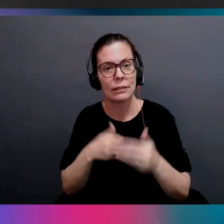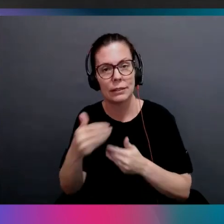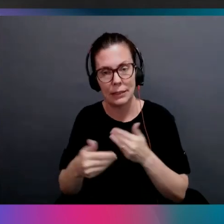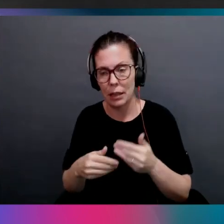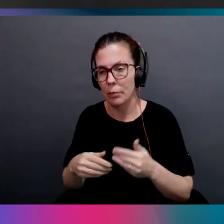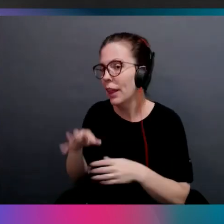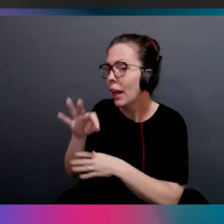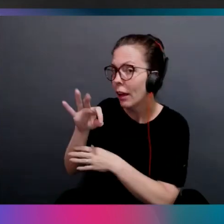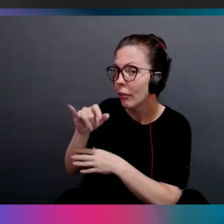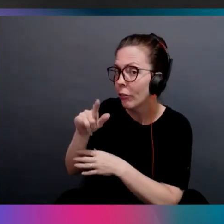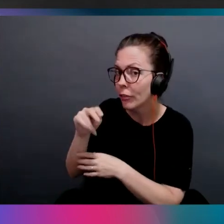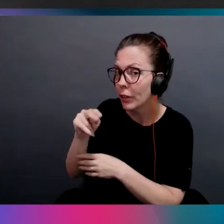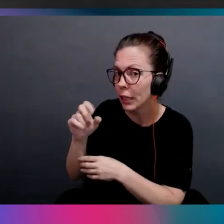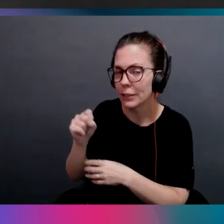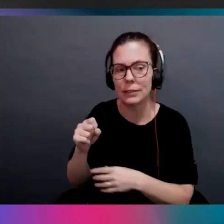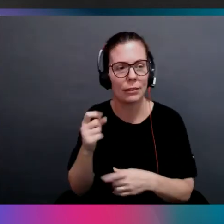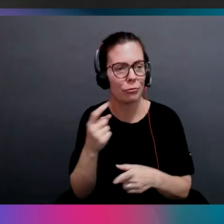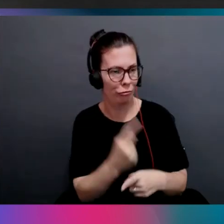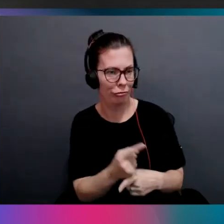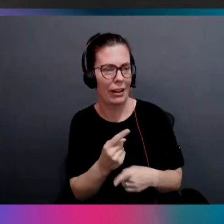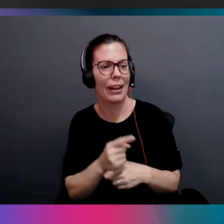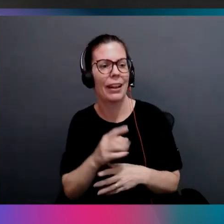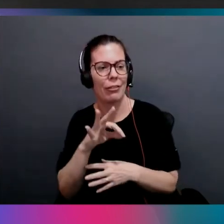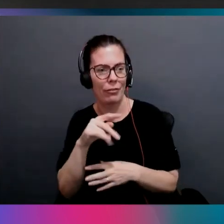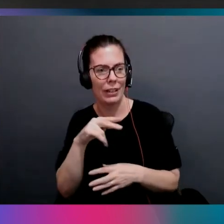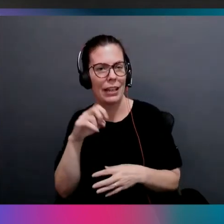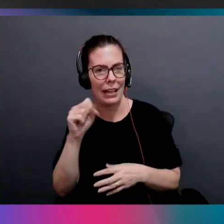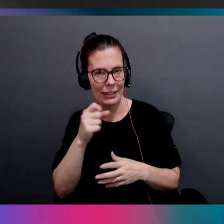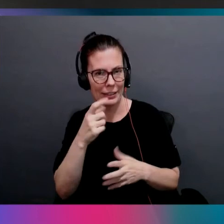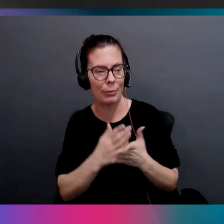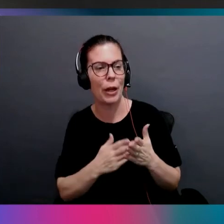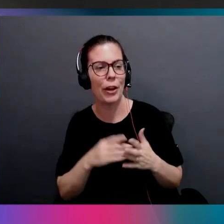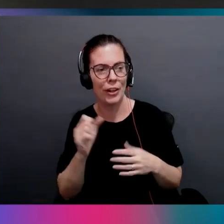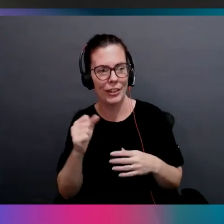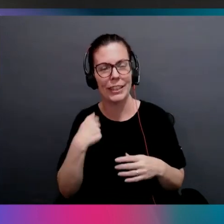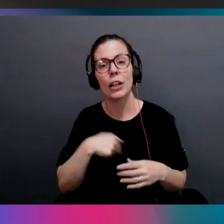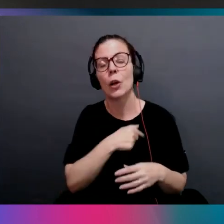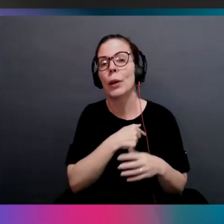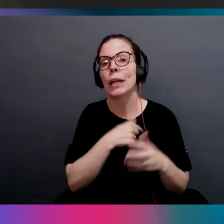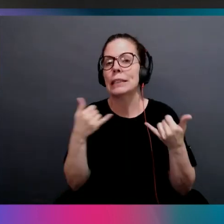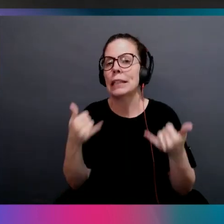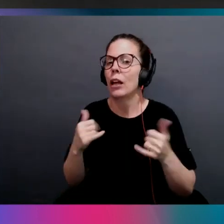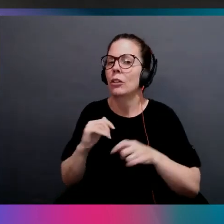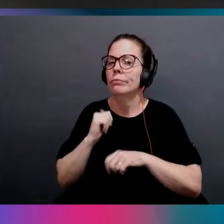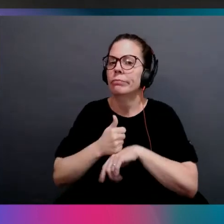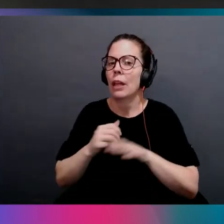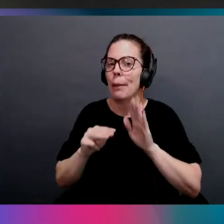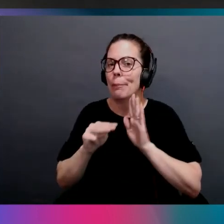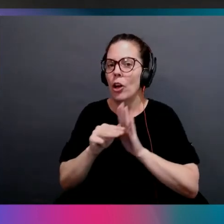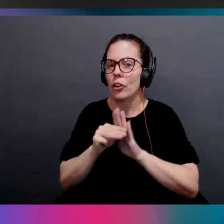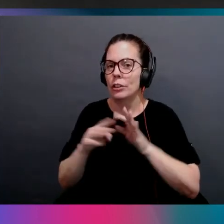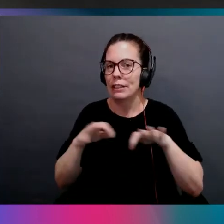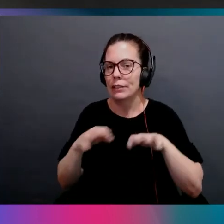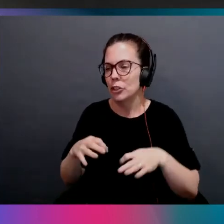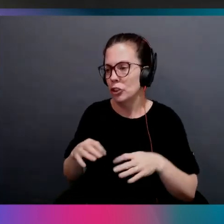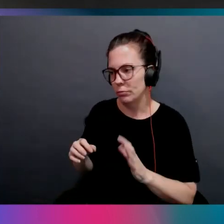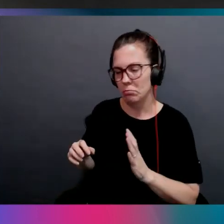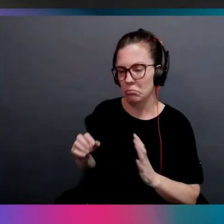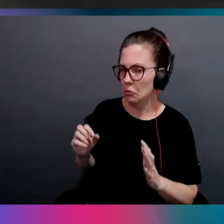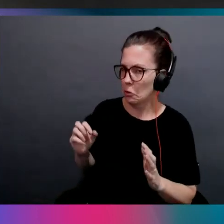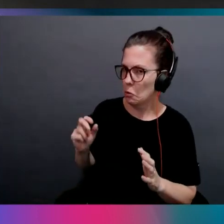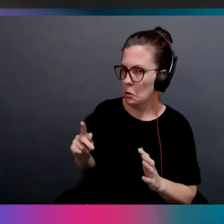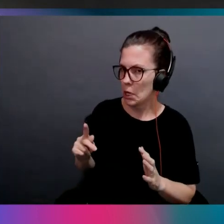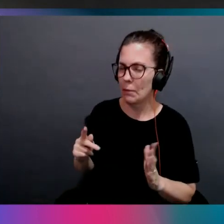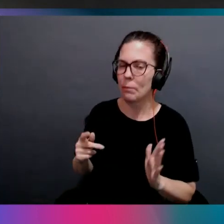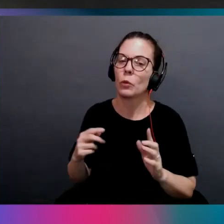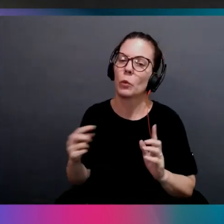Where we did the fitness piece. Now we're going to create a model definition. Okay. We'll go back to the other one in